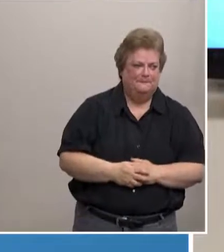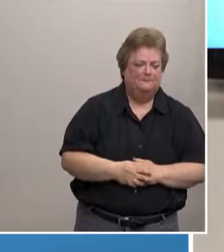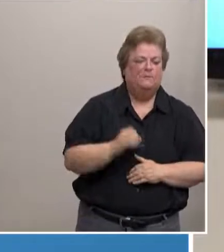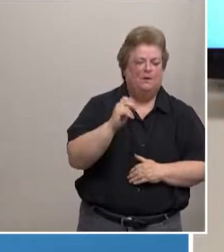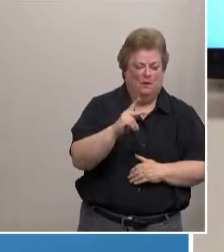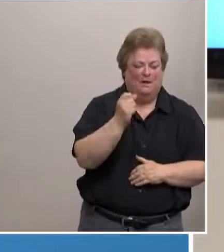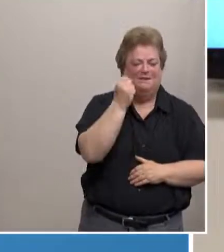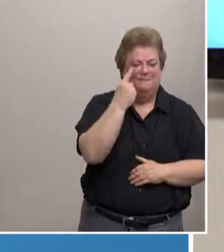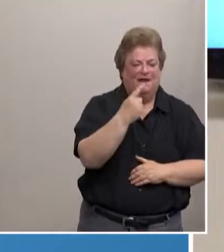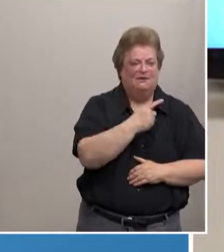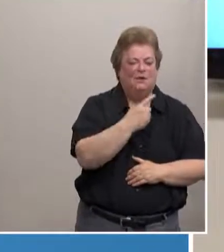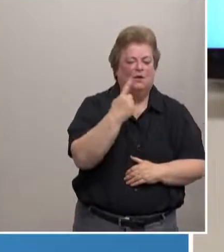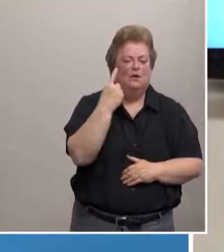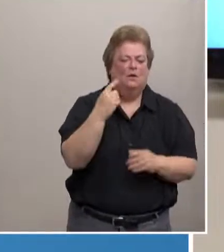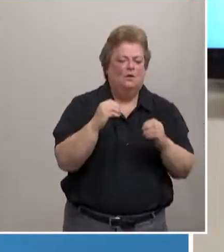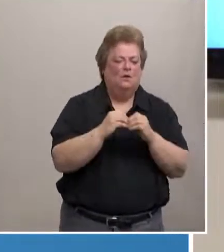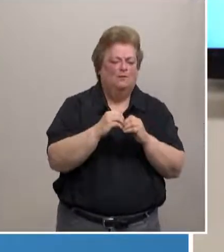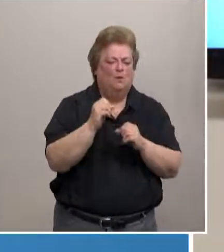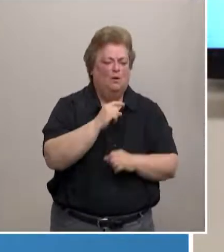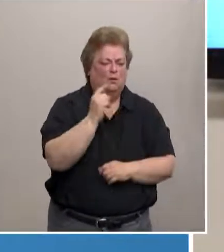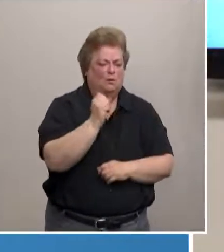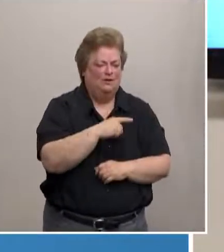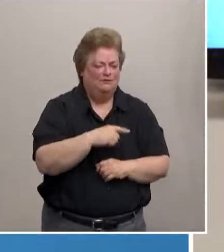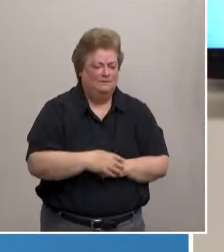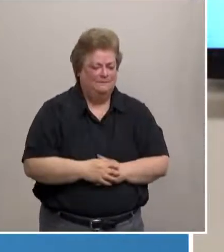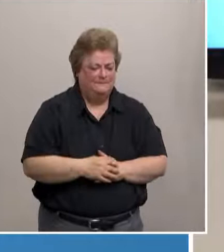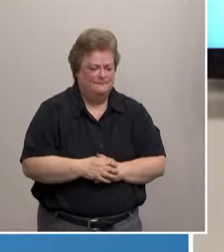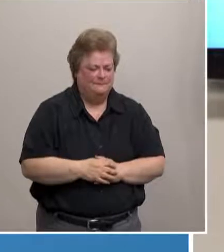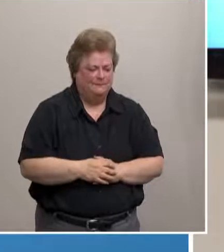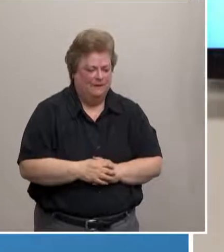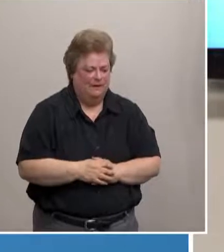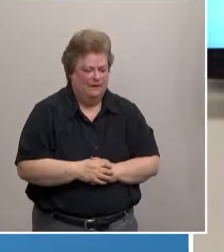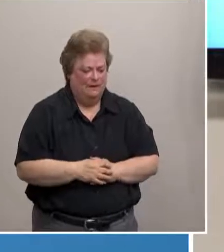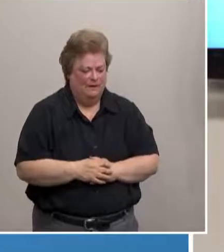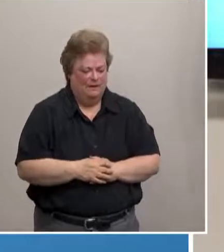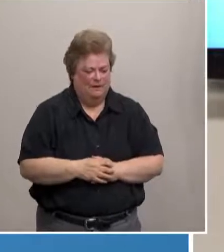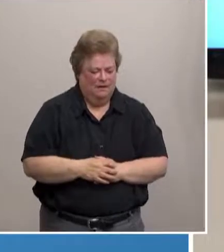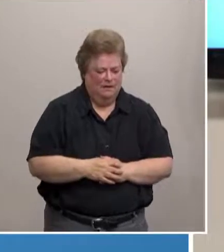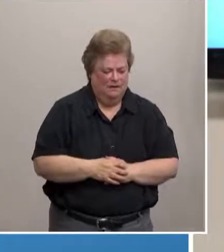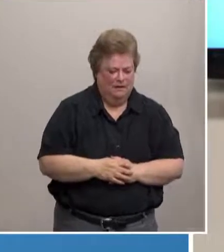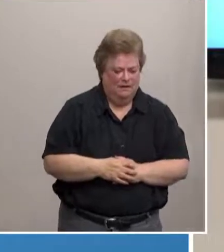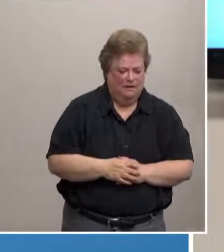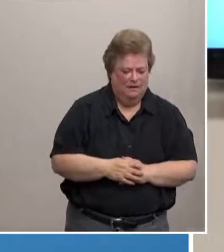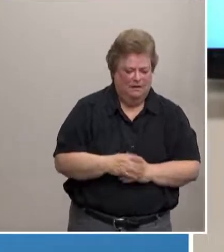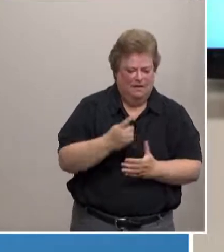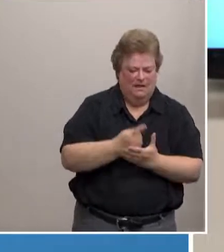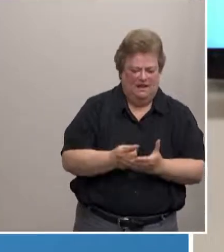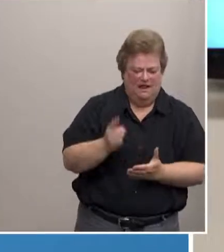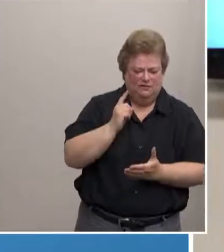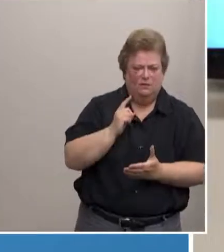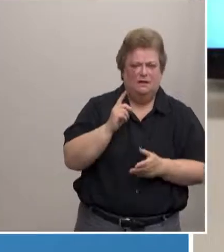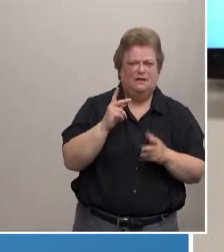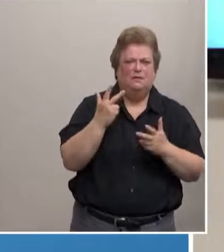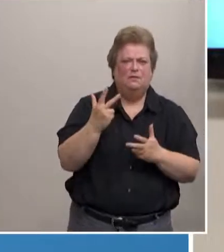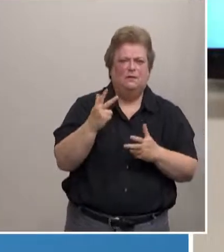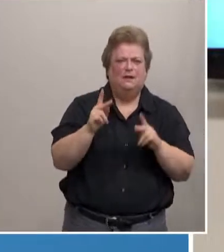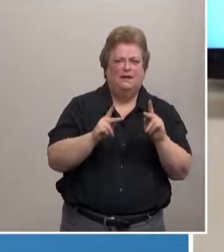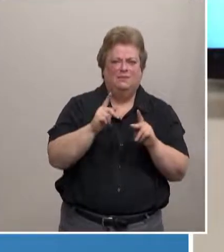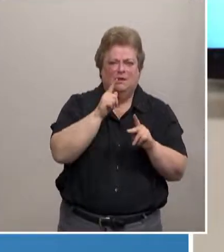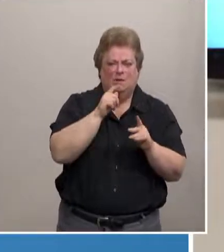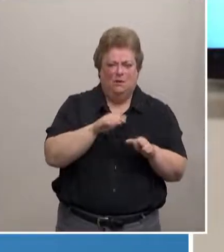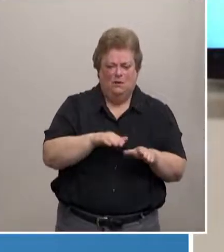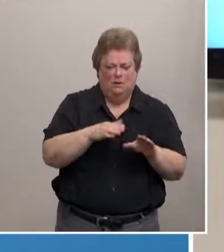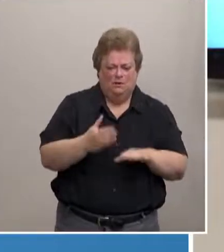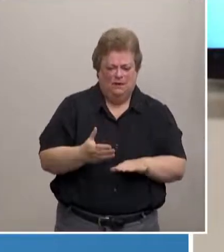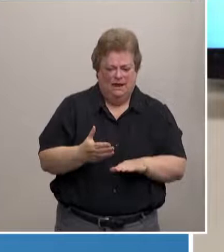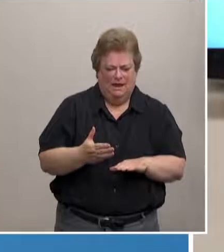Gotcha. Okay. And then I had one more question. The 3 women who died last week, I think you told the council yesterday